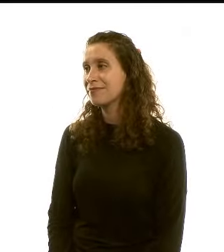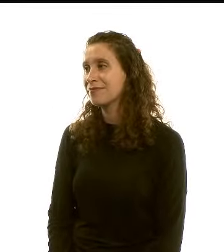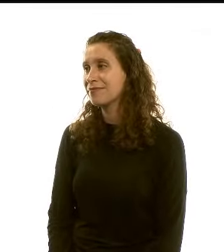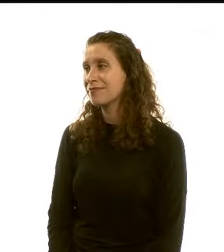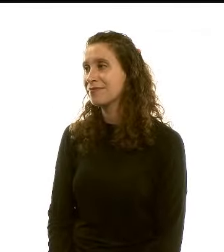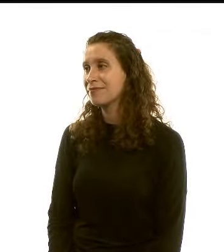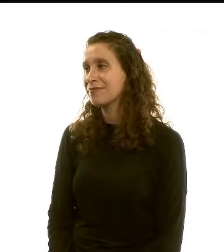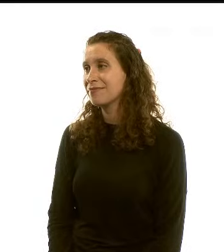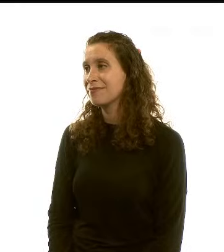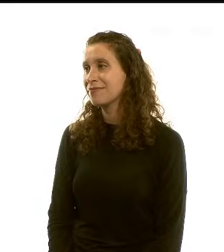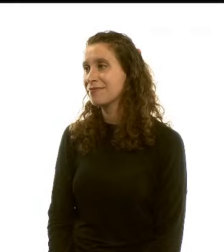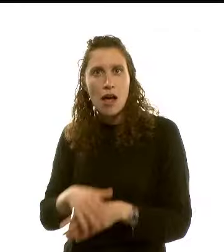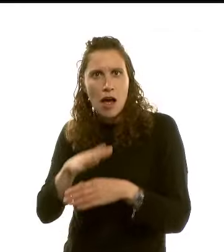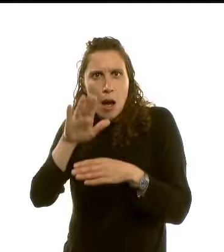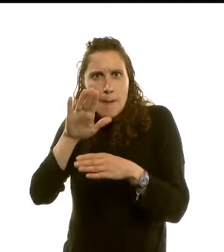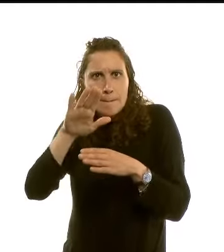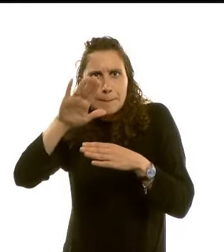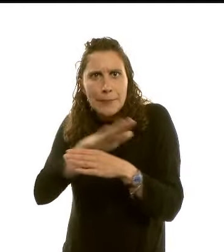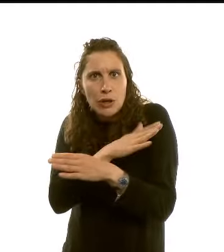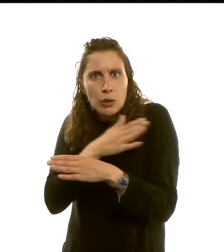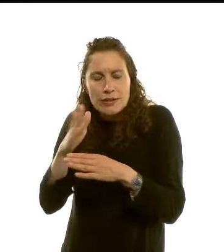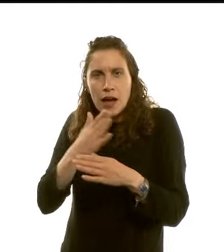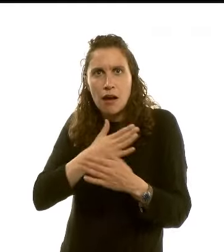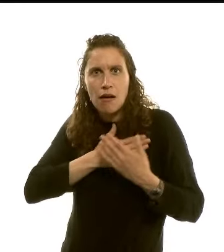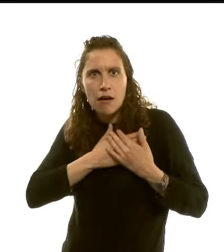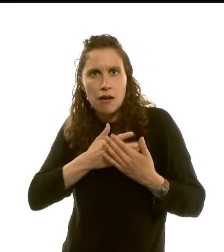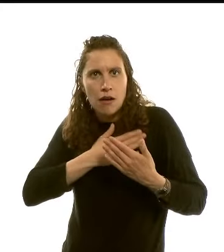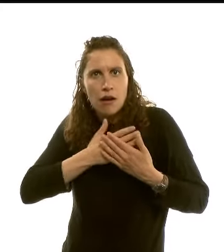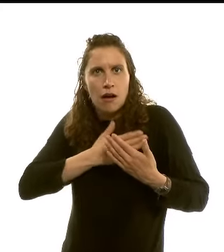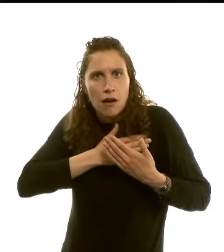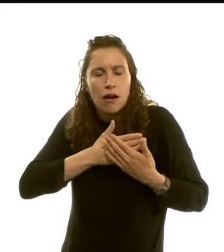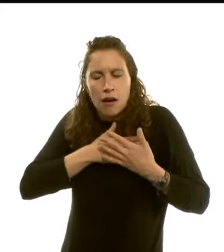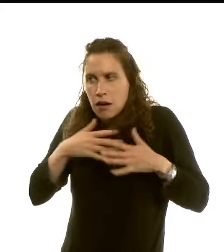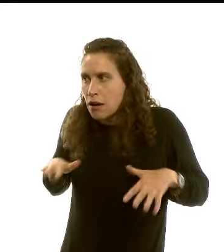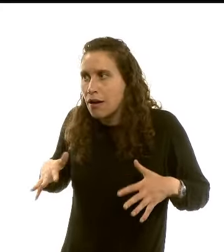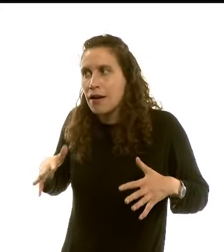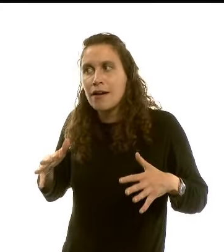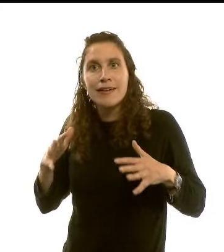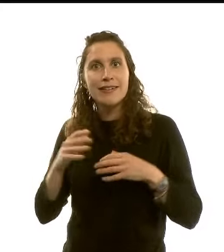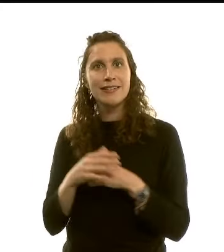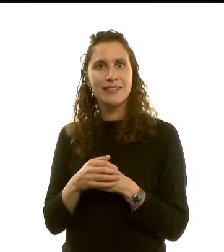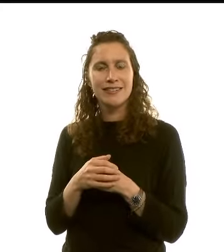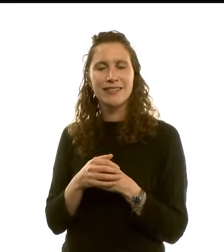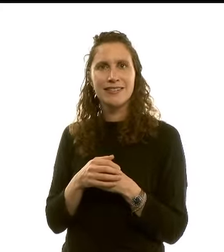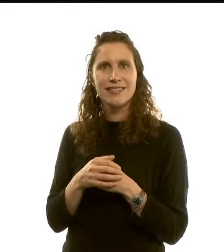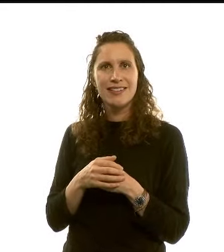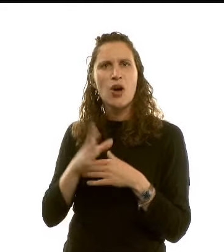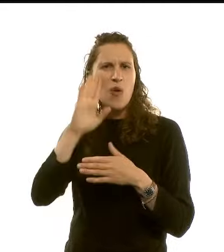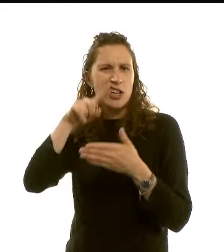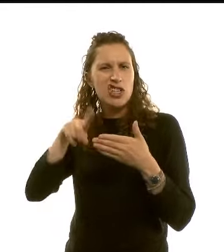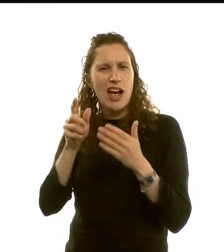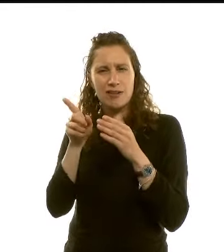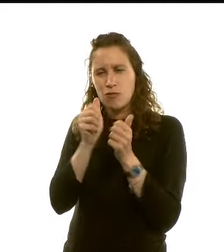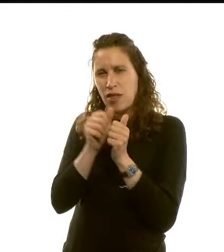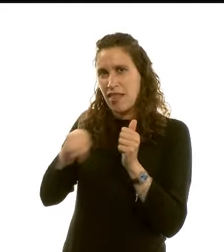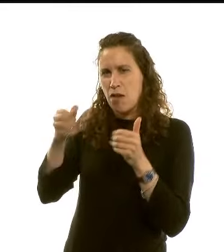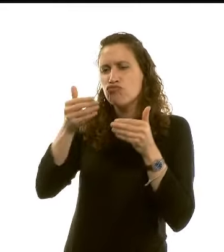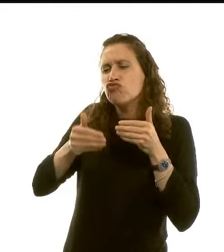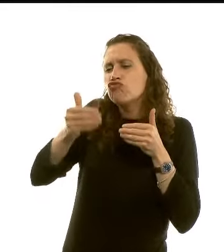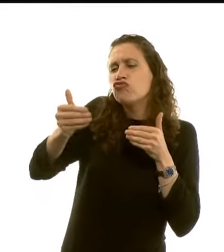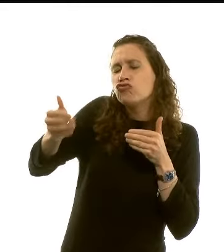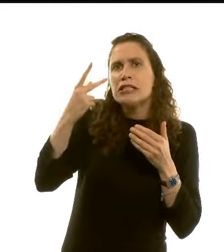The music is making me nervous. Alert. Thank you very much, Melvin. We will be checking back in with the teams throughout the show to see how they're